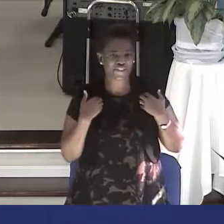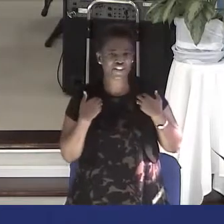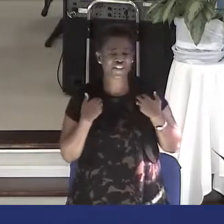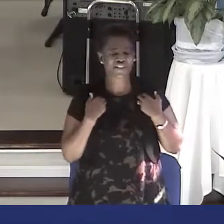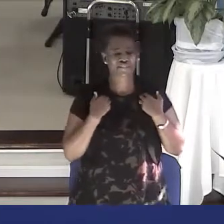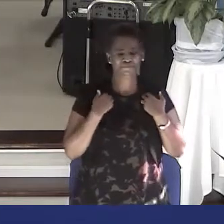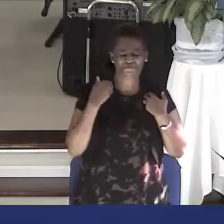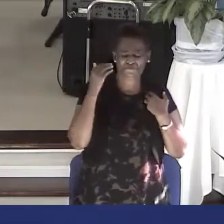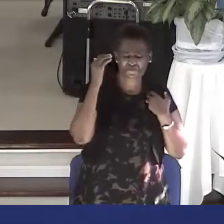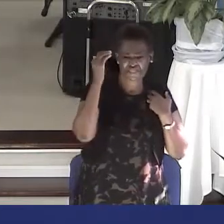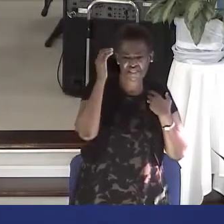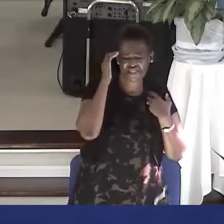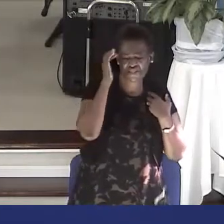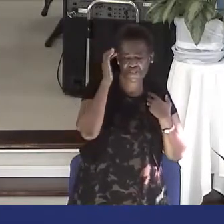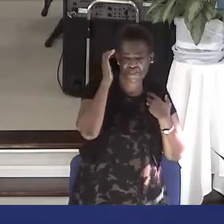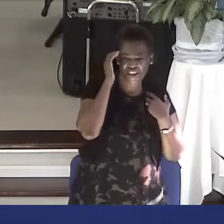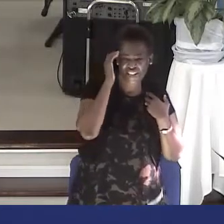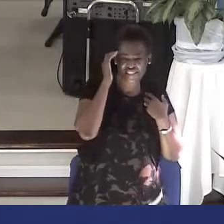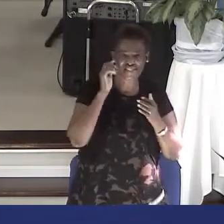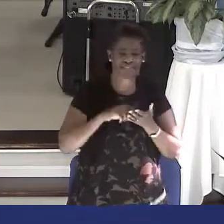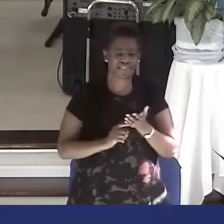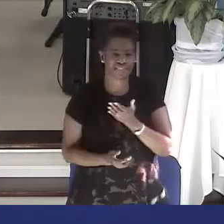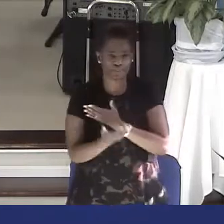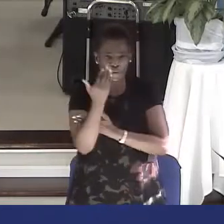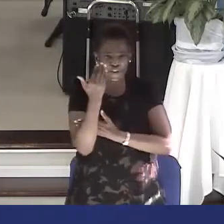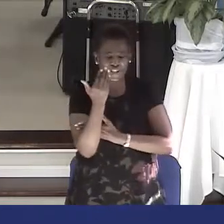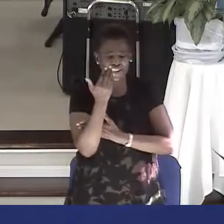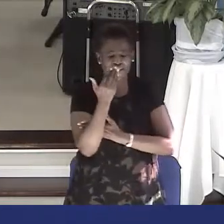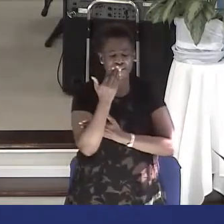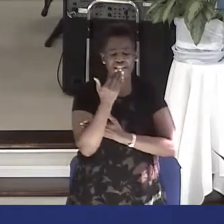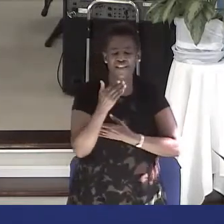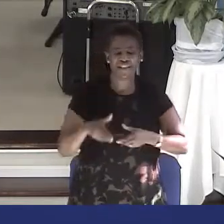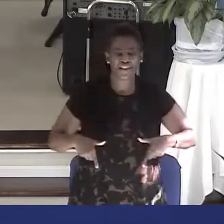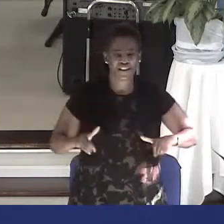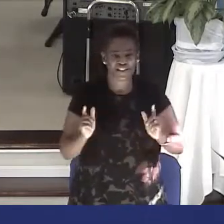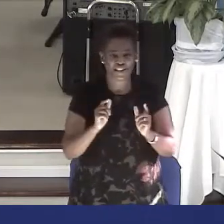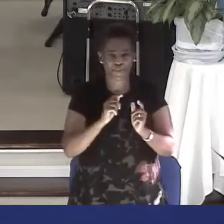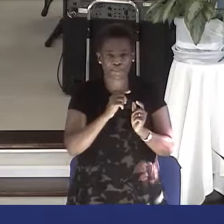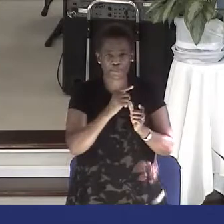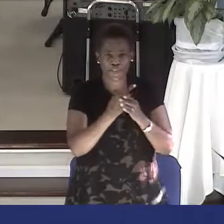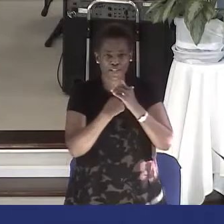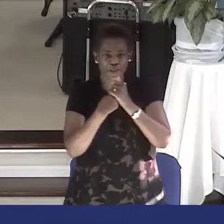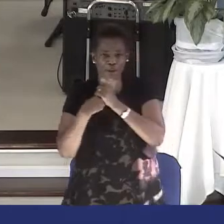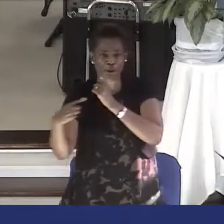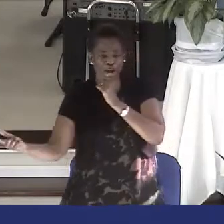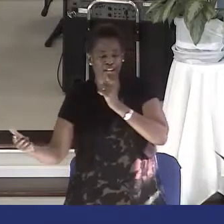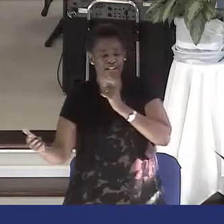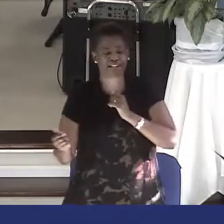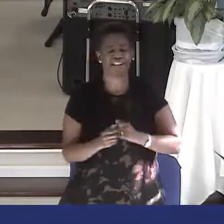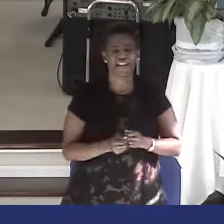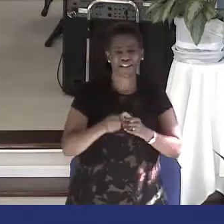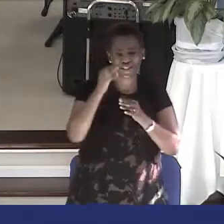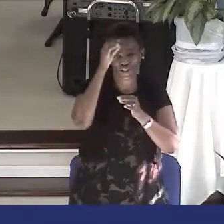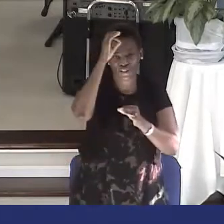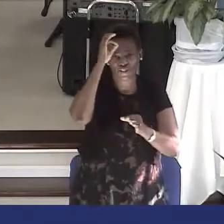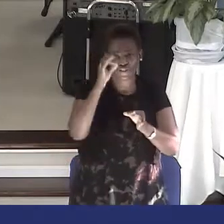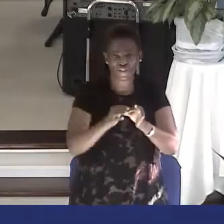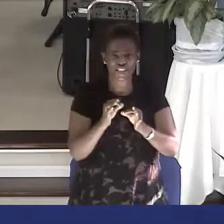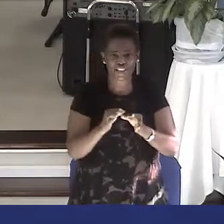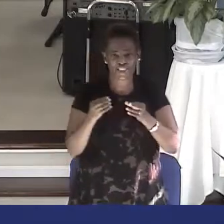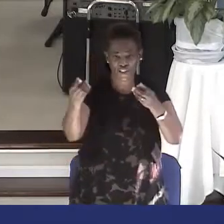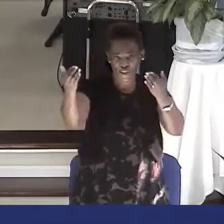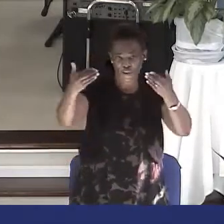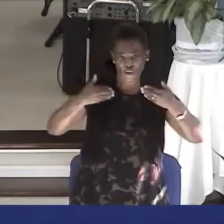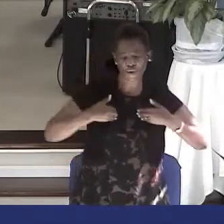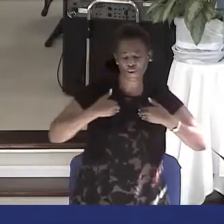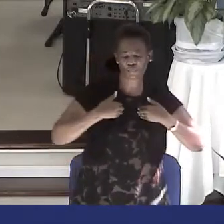Christ. And let faith return to your people, the people of God. Lord, I pray for the praise and